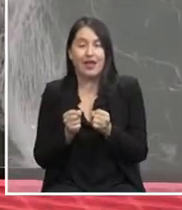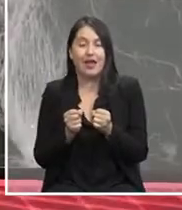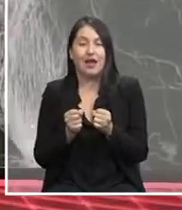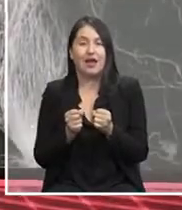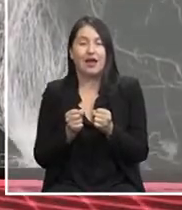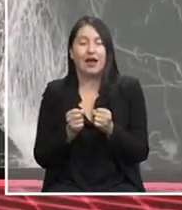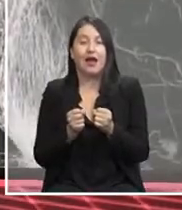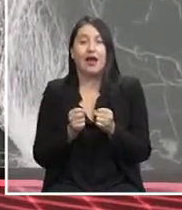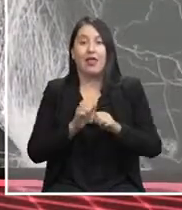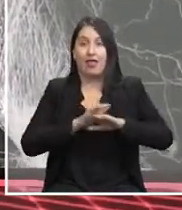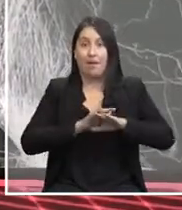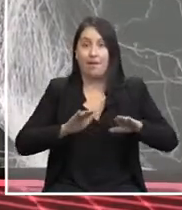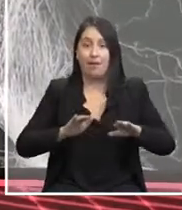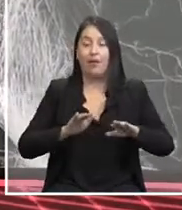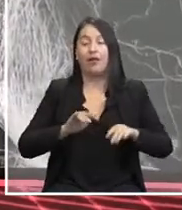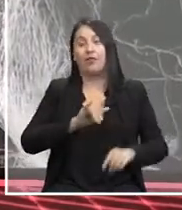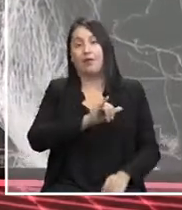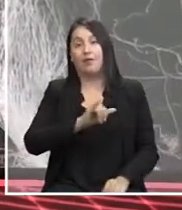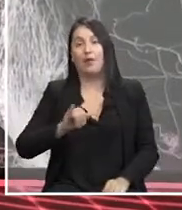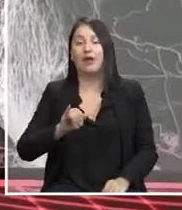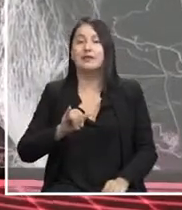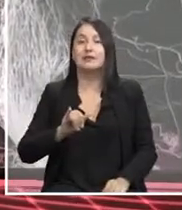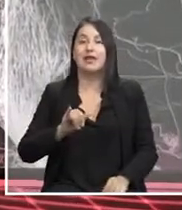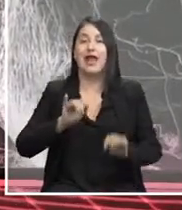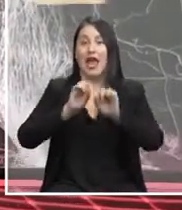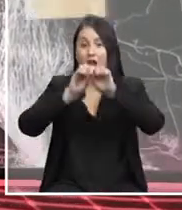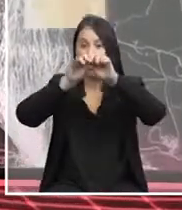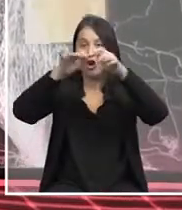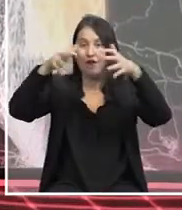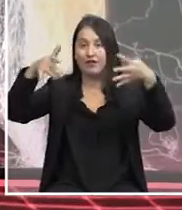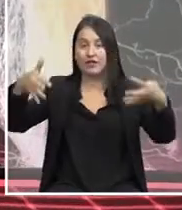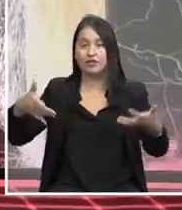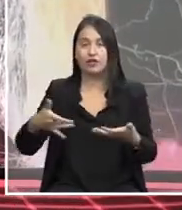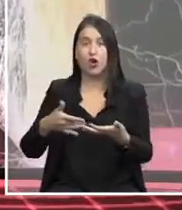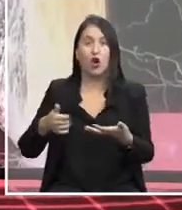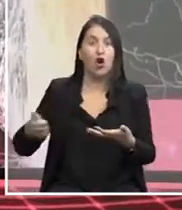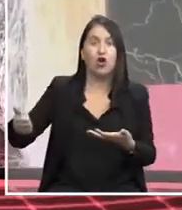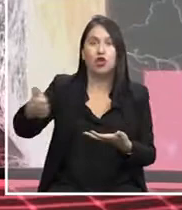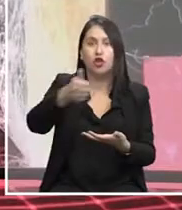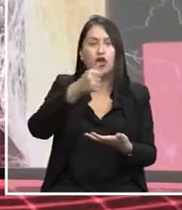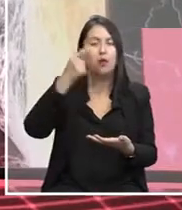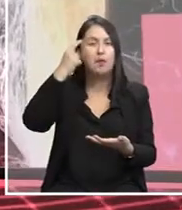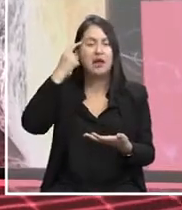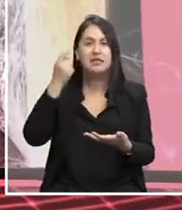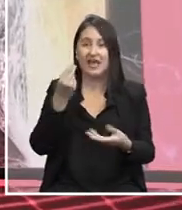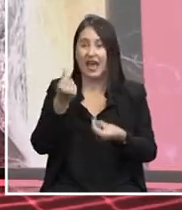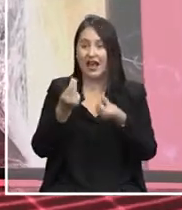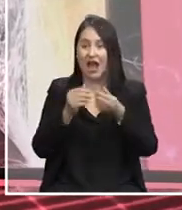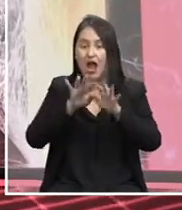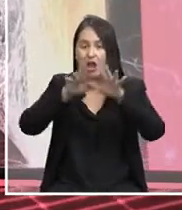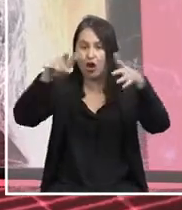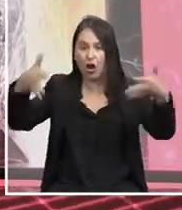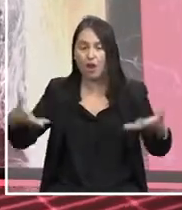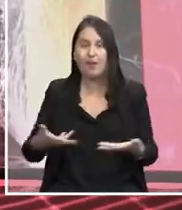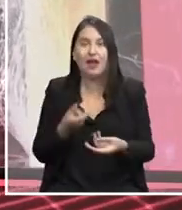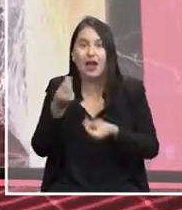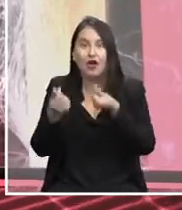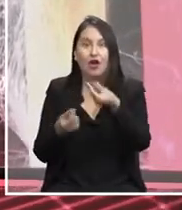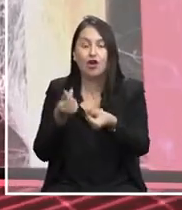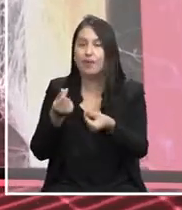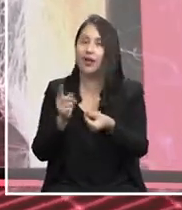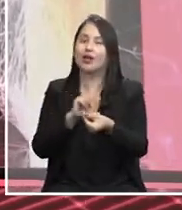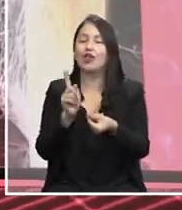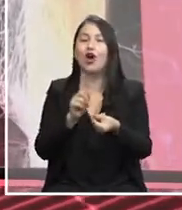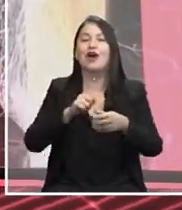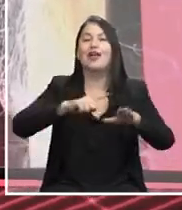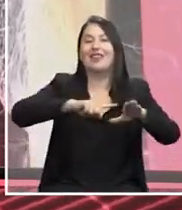it's economic. No, it's technologic as well. It's technological, especially due to the digital thing. And